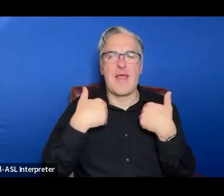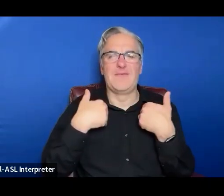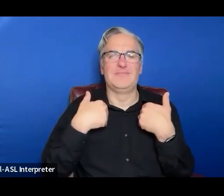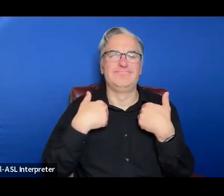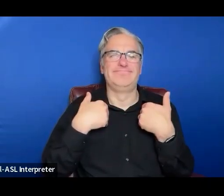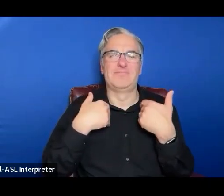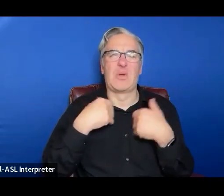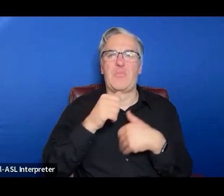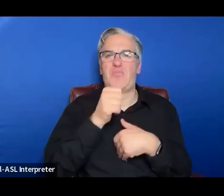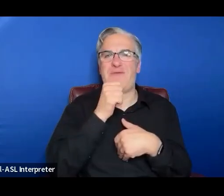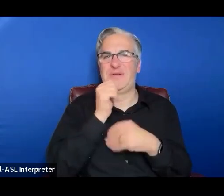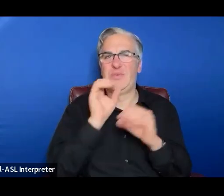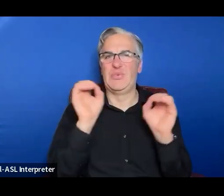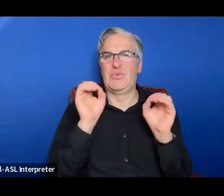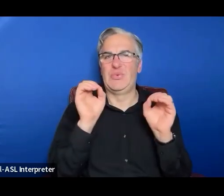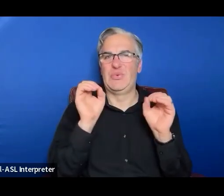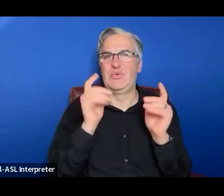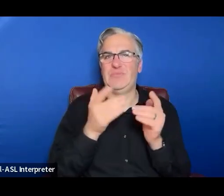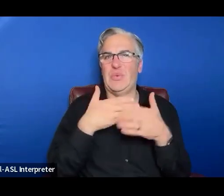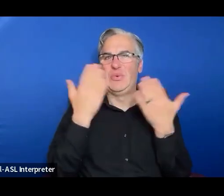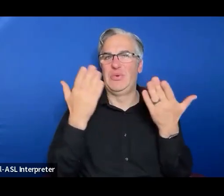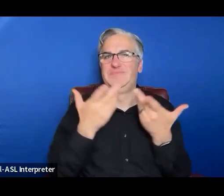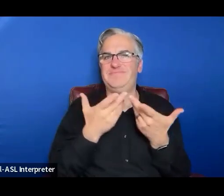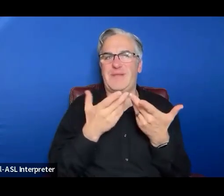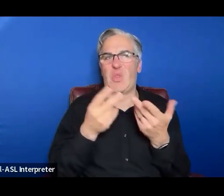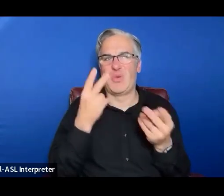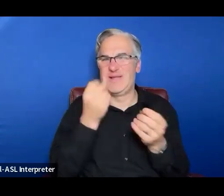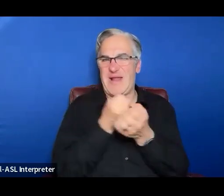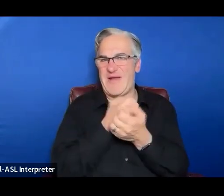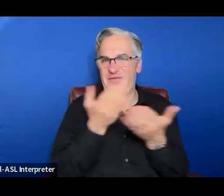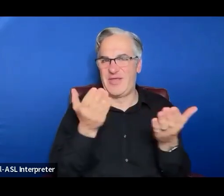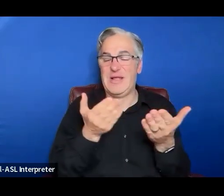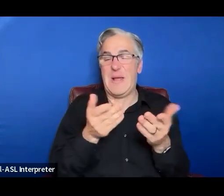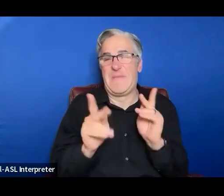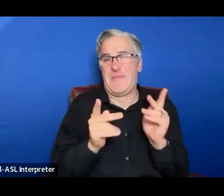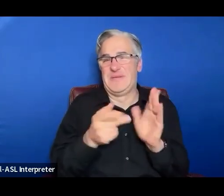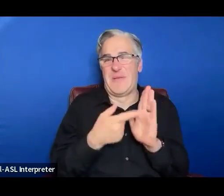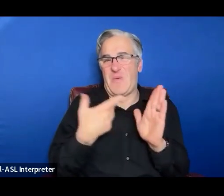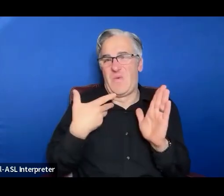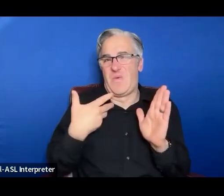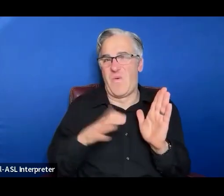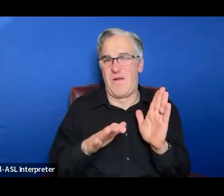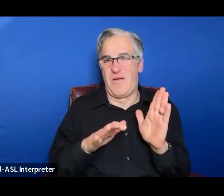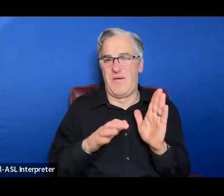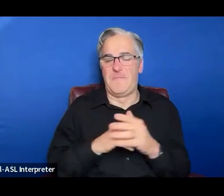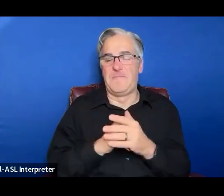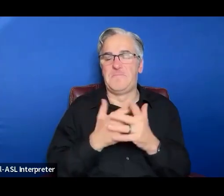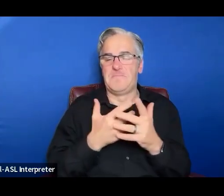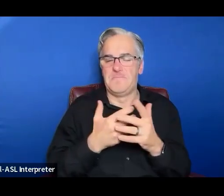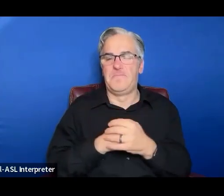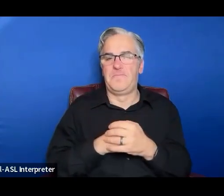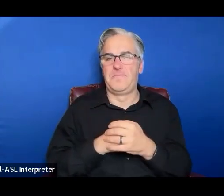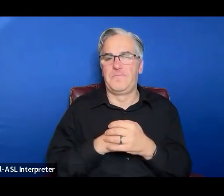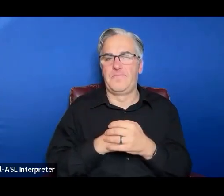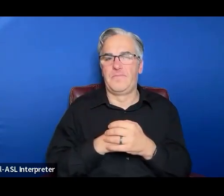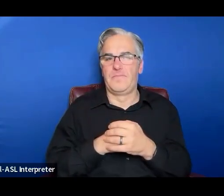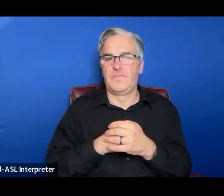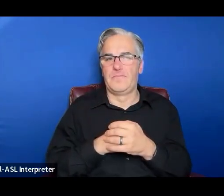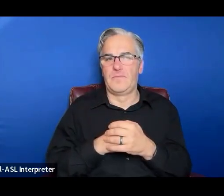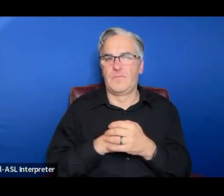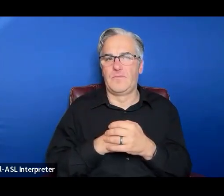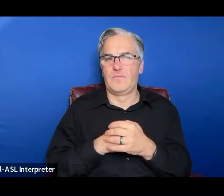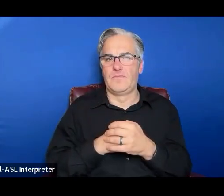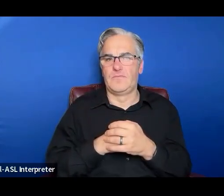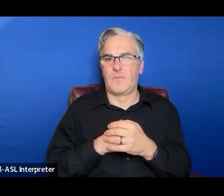privacy. They're going to see what your estate is and where it goes. And some people don't want that. So trusts are good